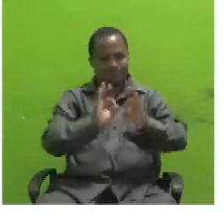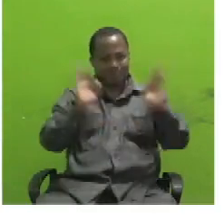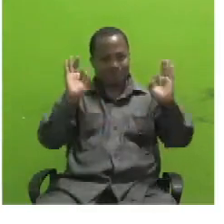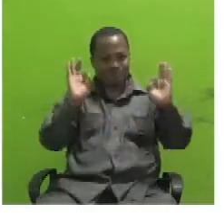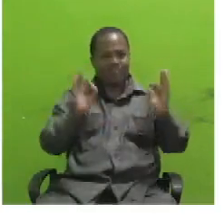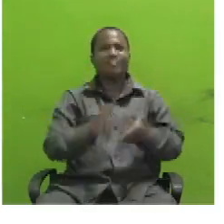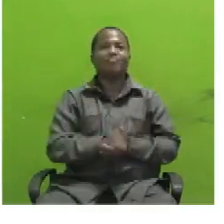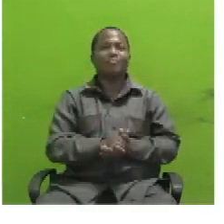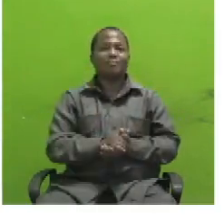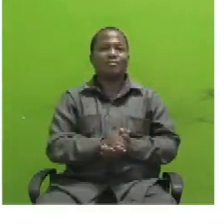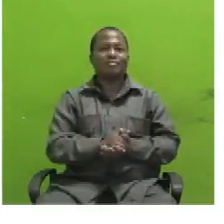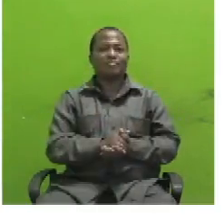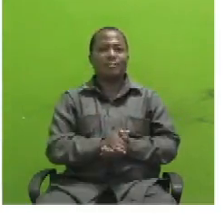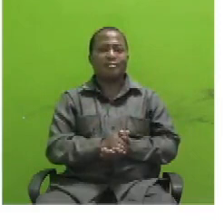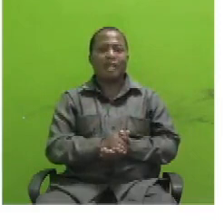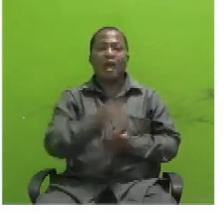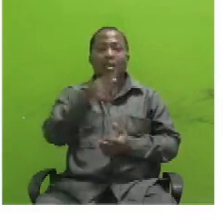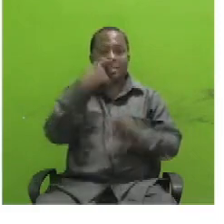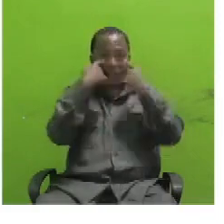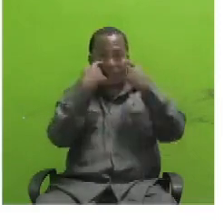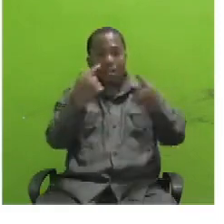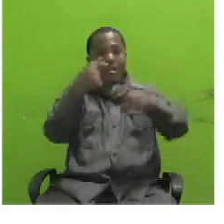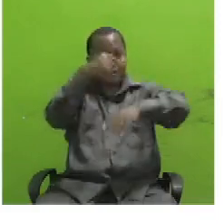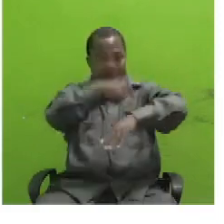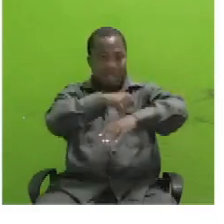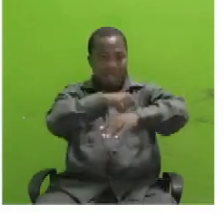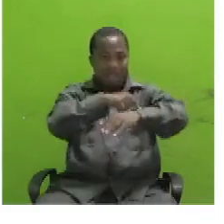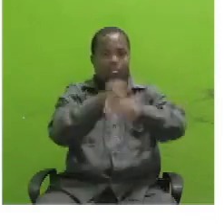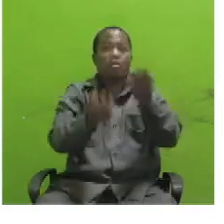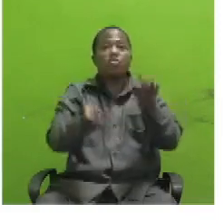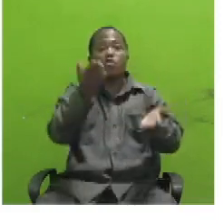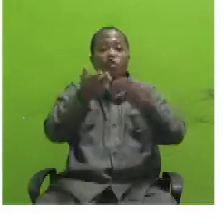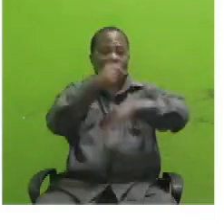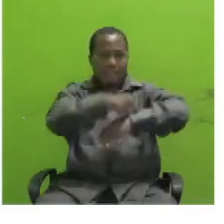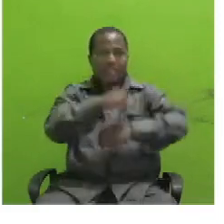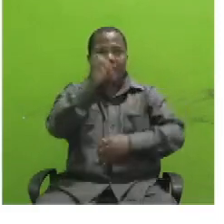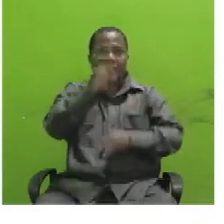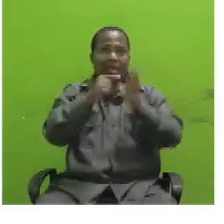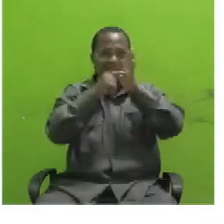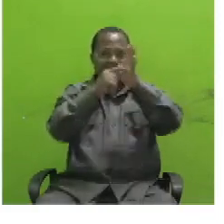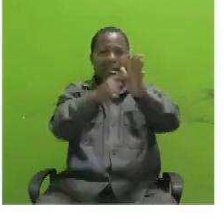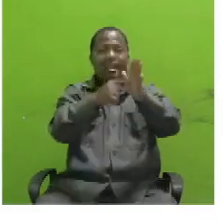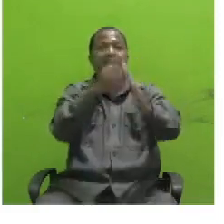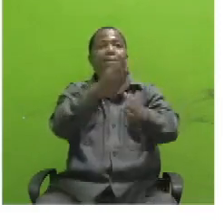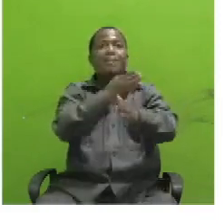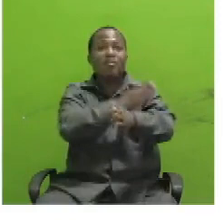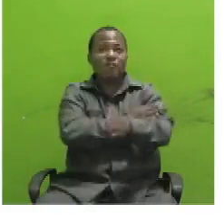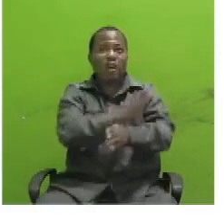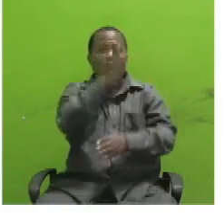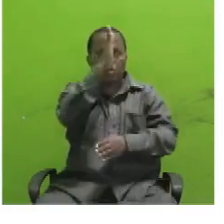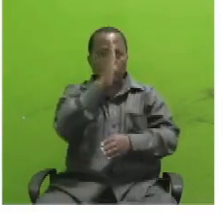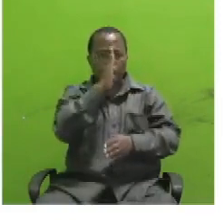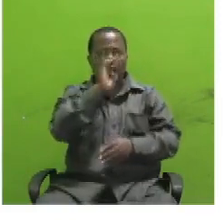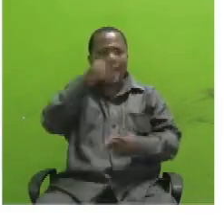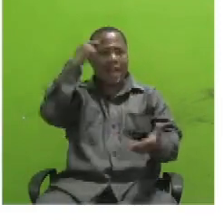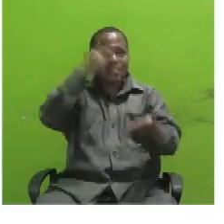Good answer, my dear. Let us look at the time duration that indicate before noon. I